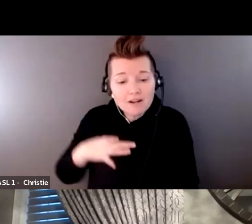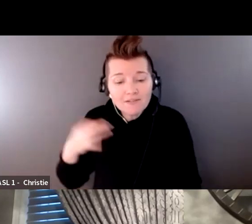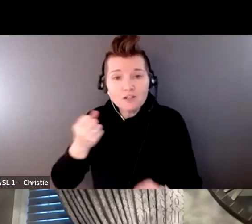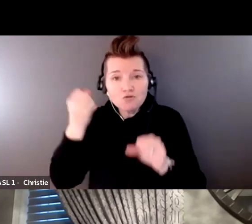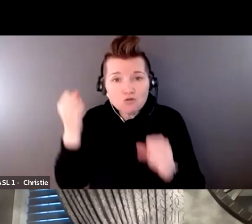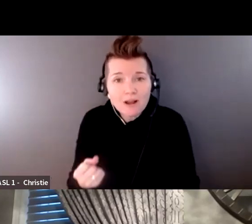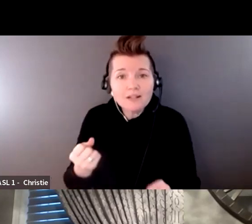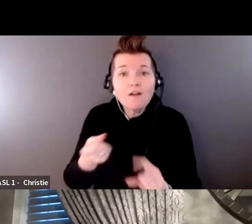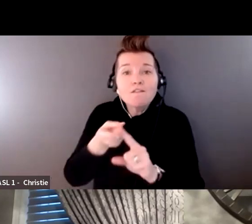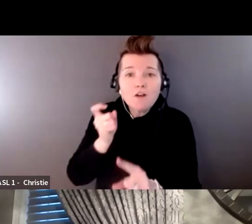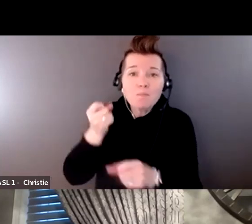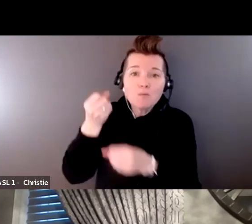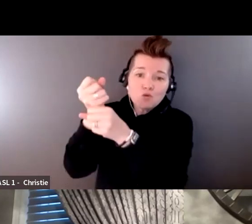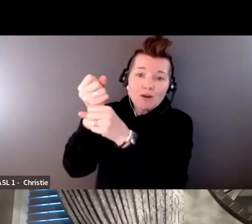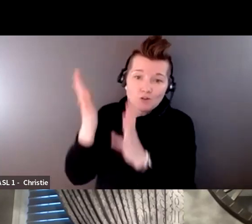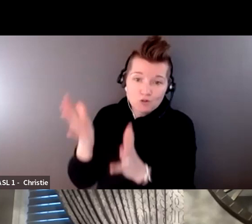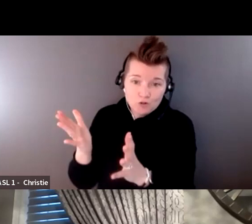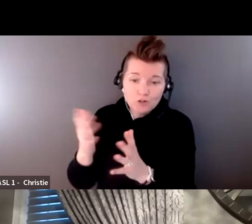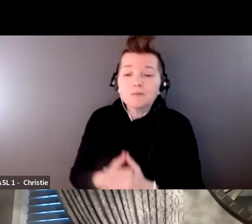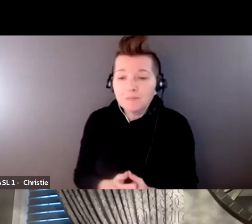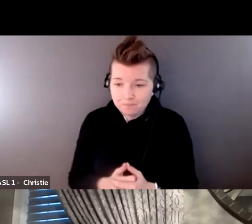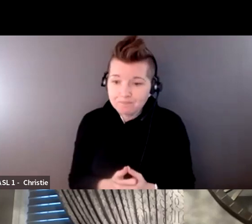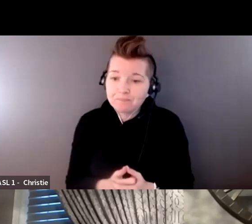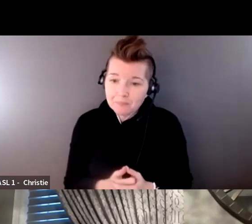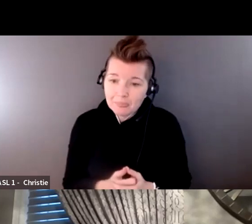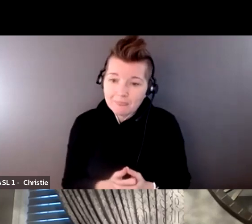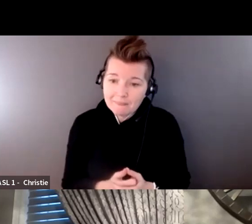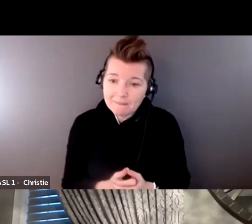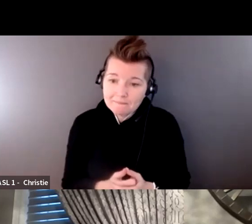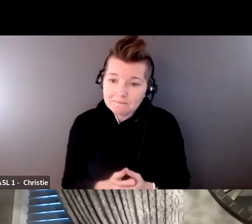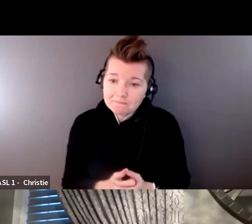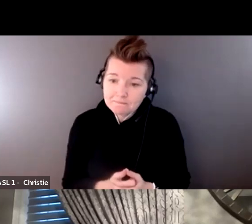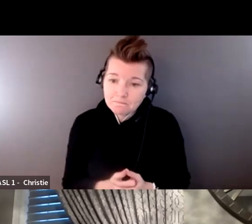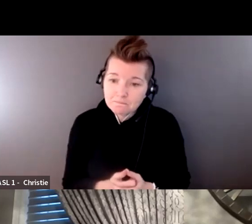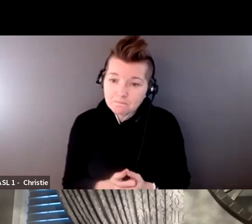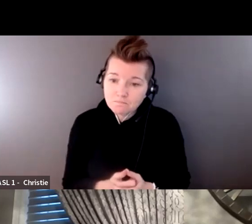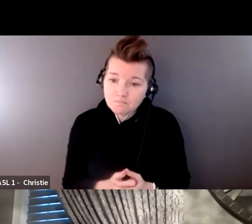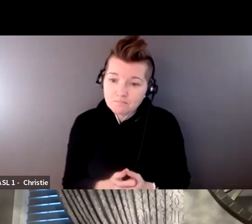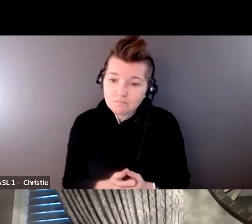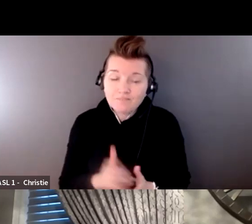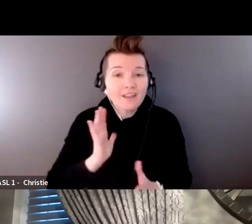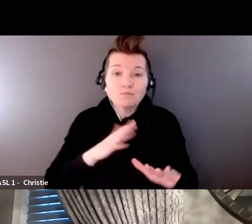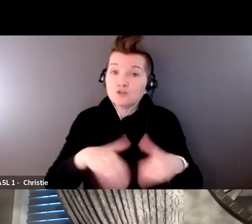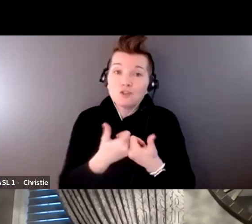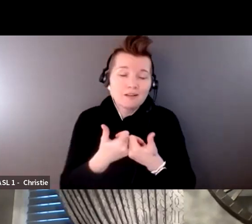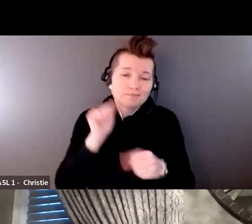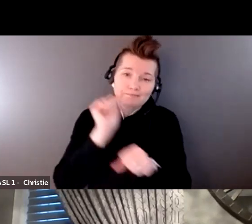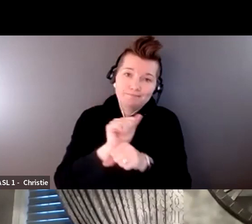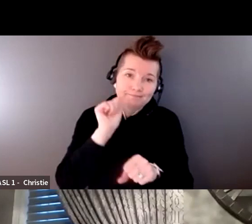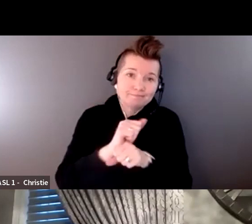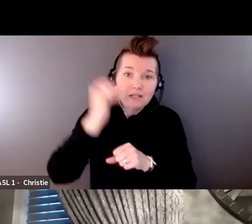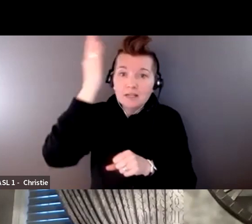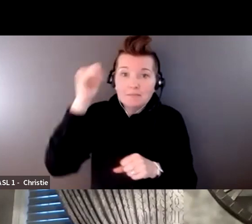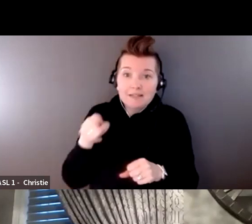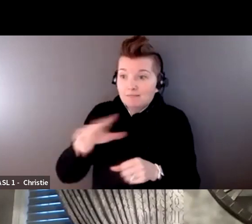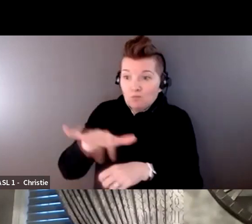Creator. So yeah, we typically struggle the biggest with finding employment because there's not a lot to be employed